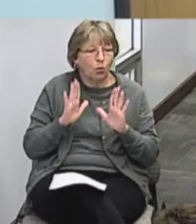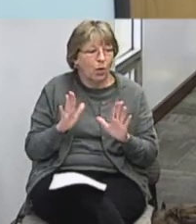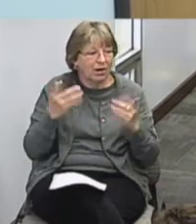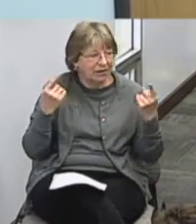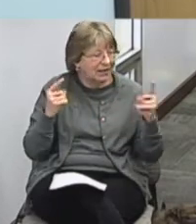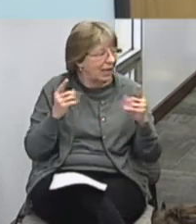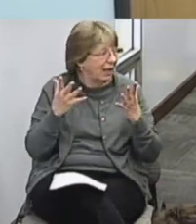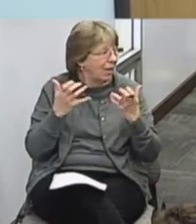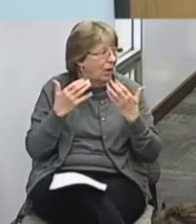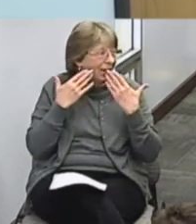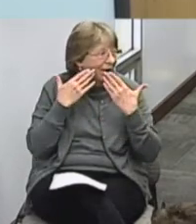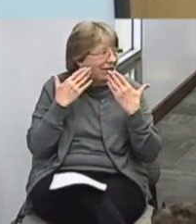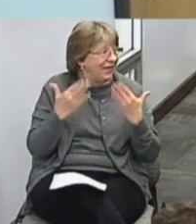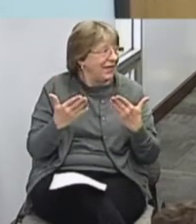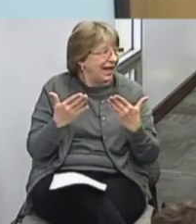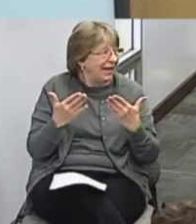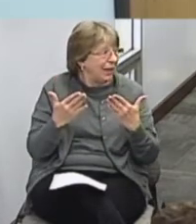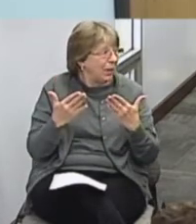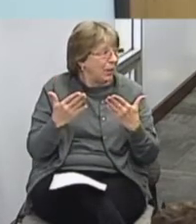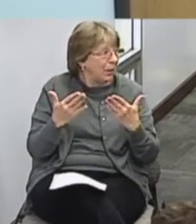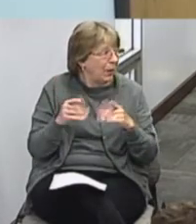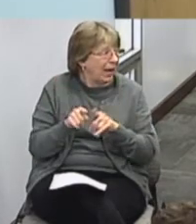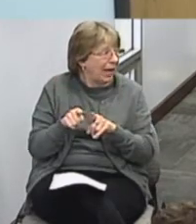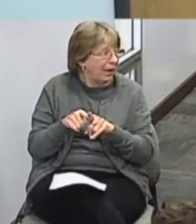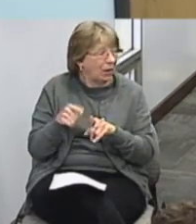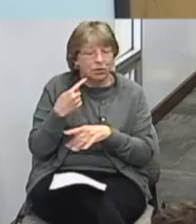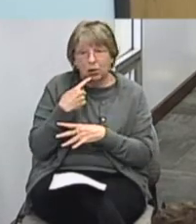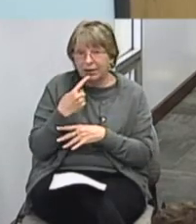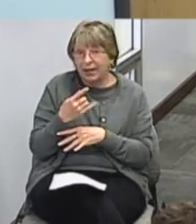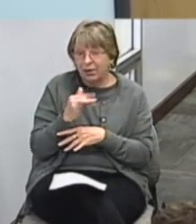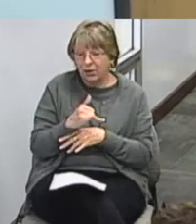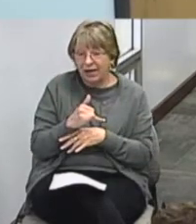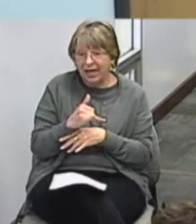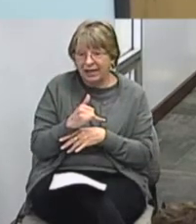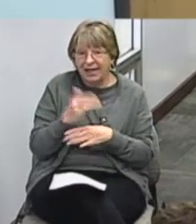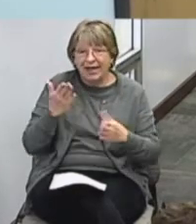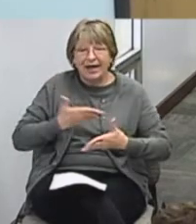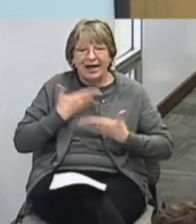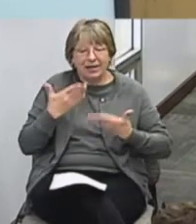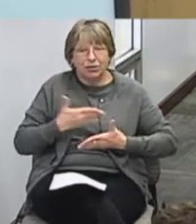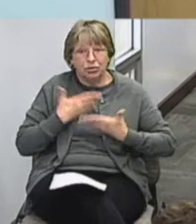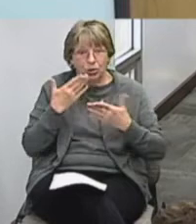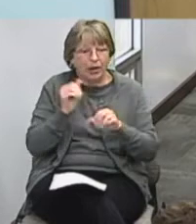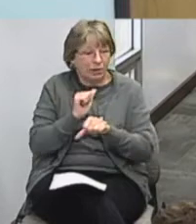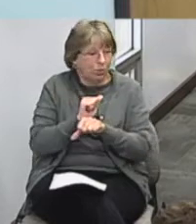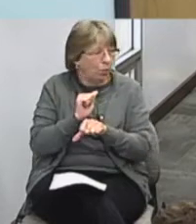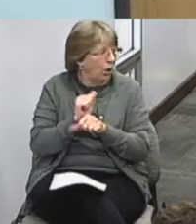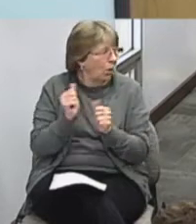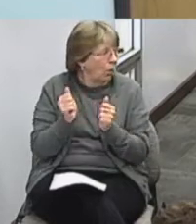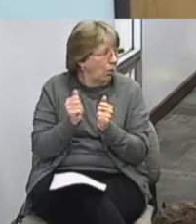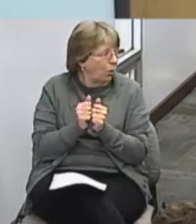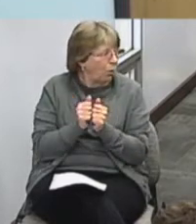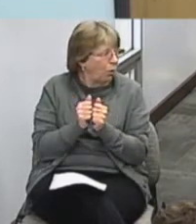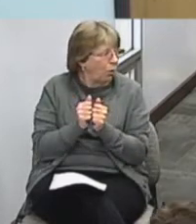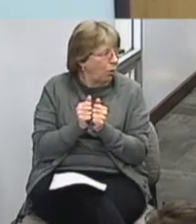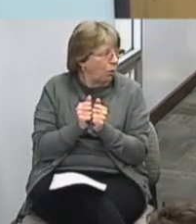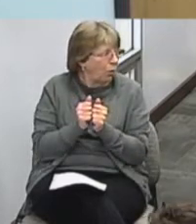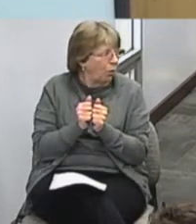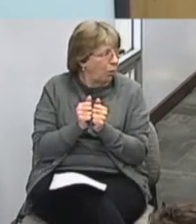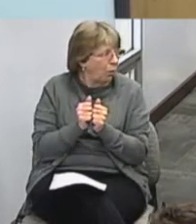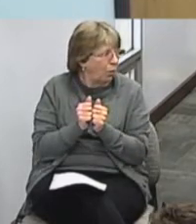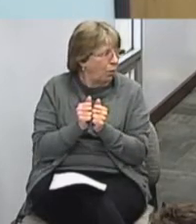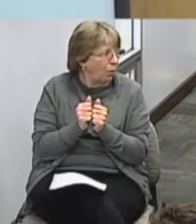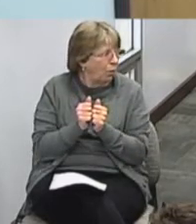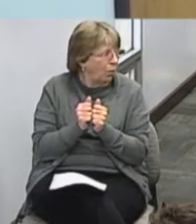wanted to thank you guys, and also let you guys know that it is a joy to work with the city